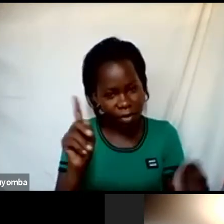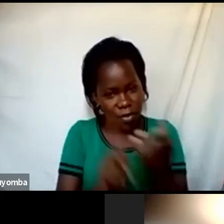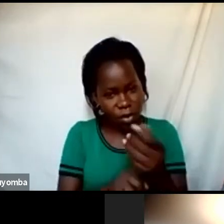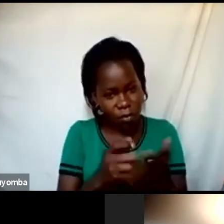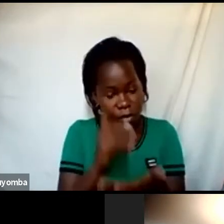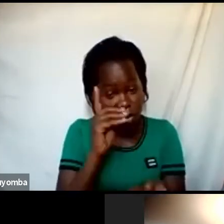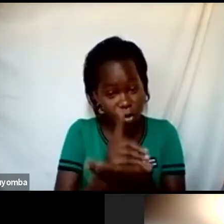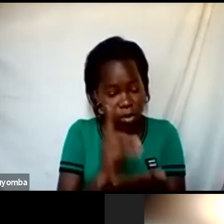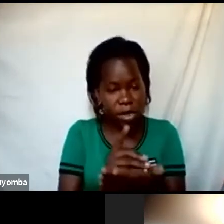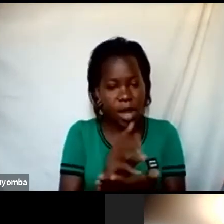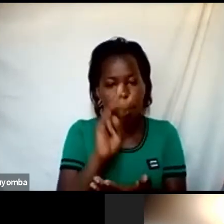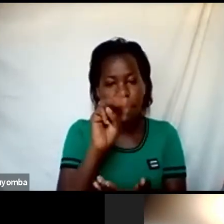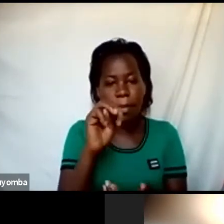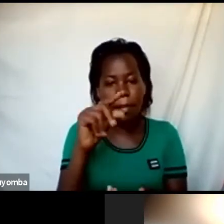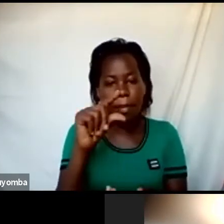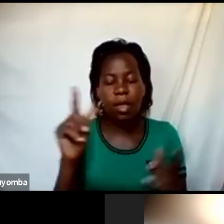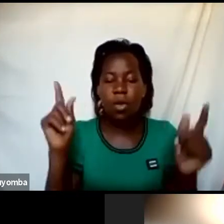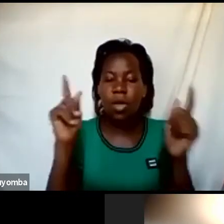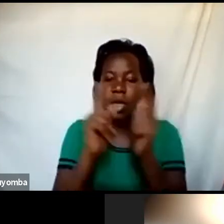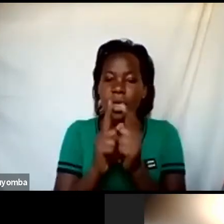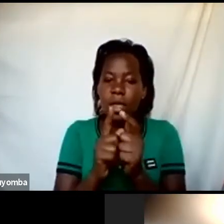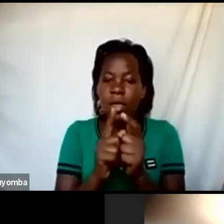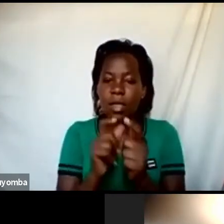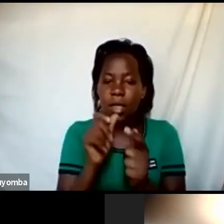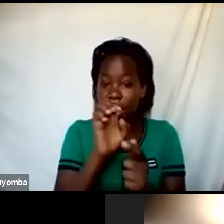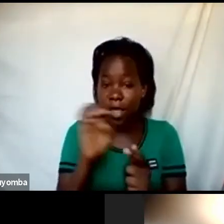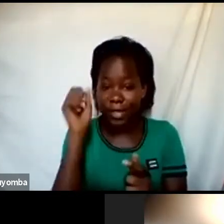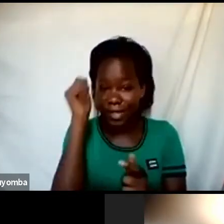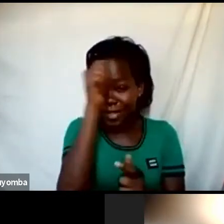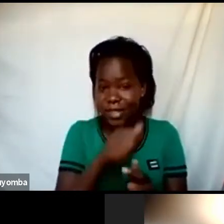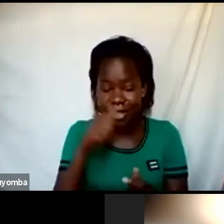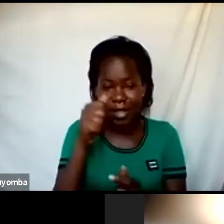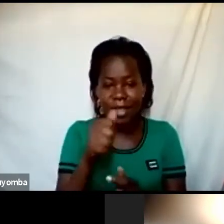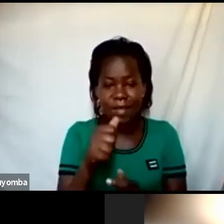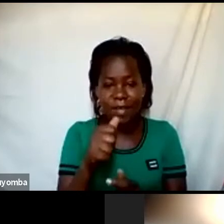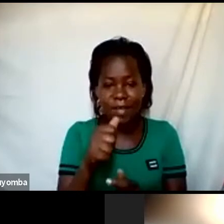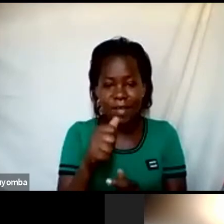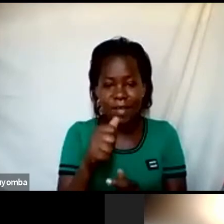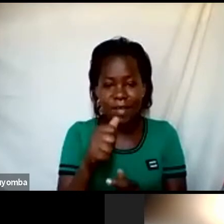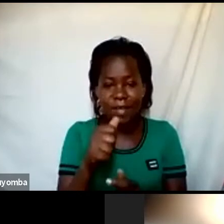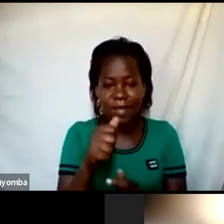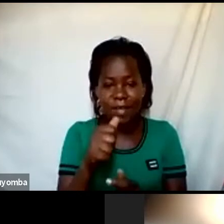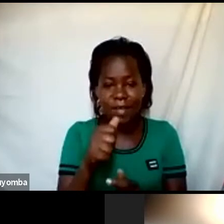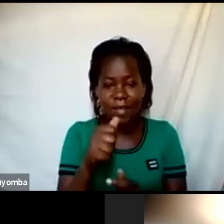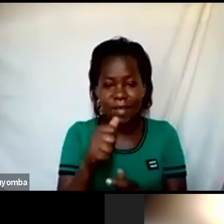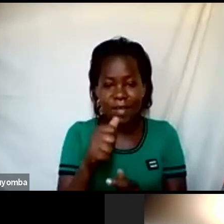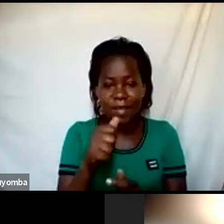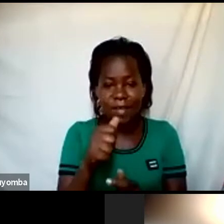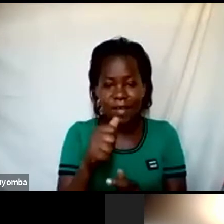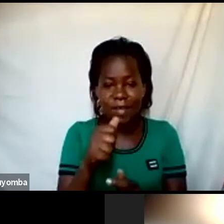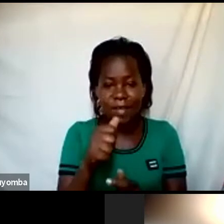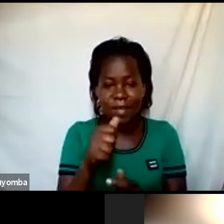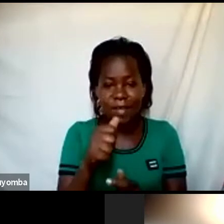We met at the East Africa Business Council meeting, and part of the things I was asking her myself was, what